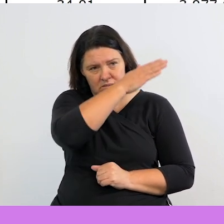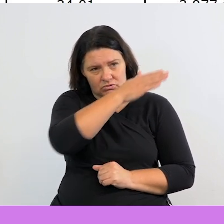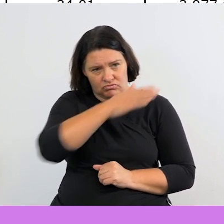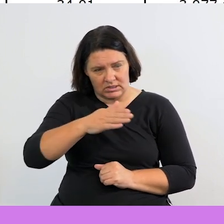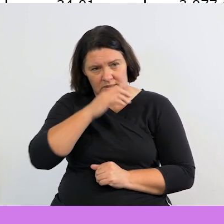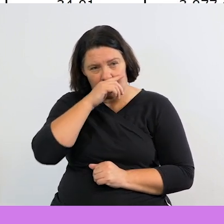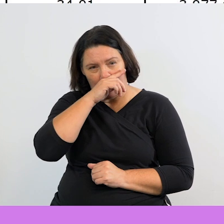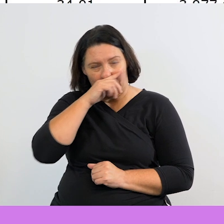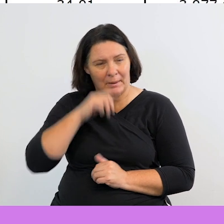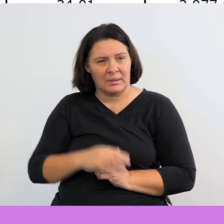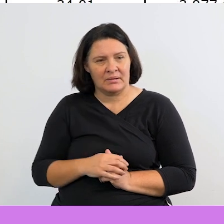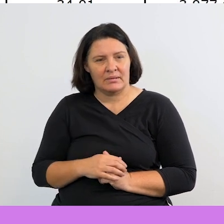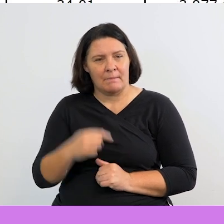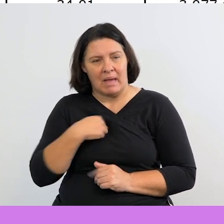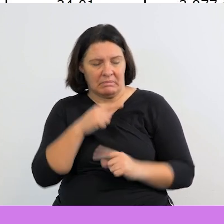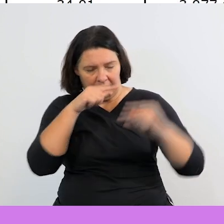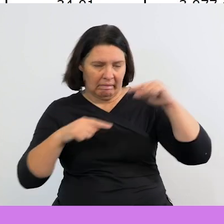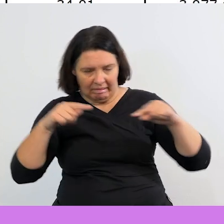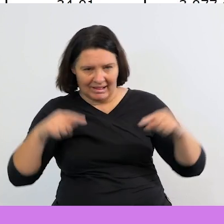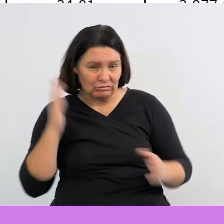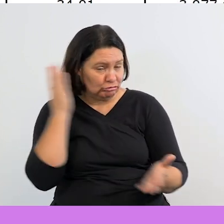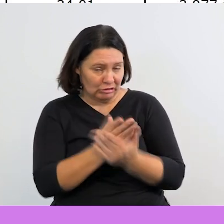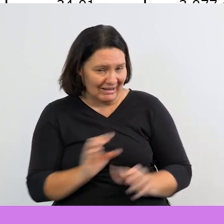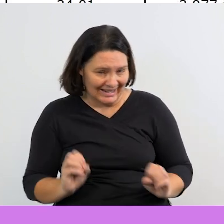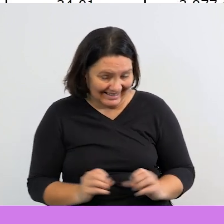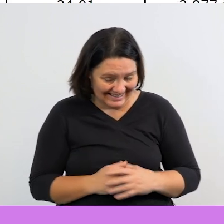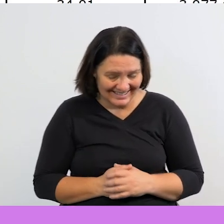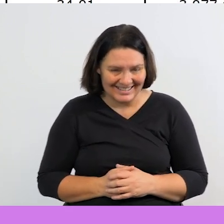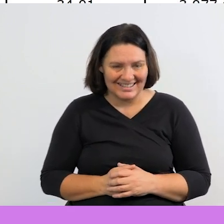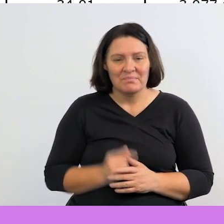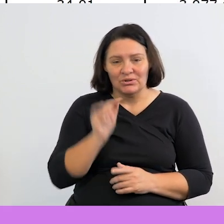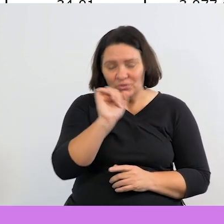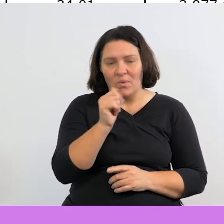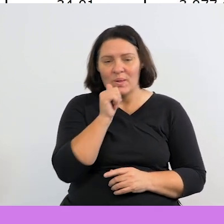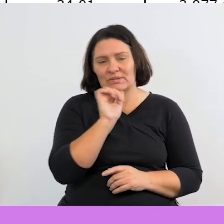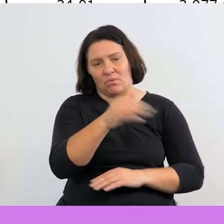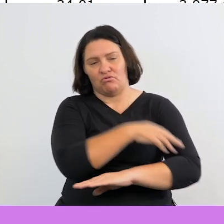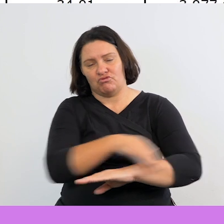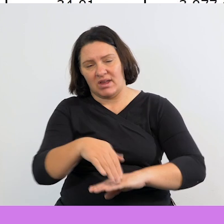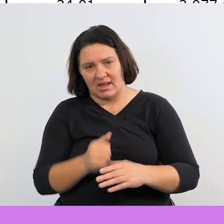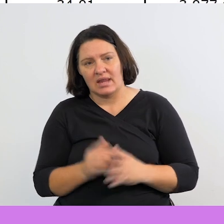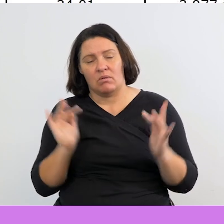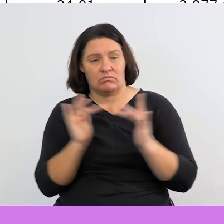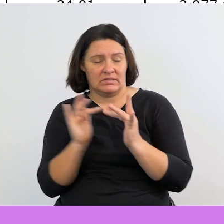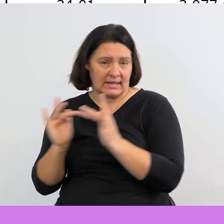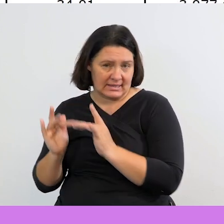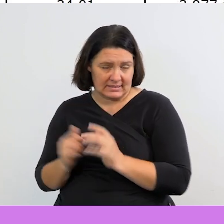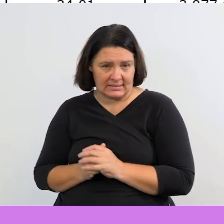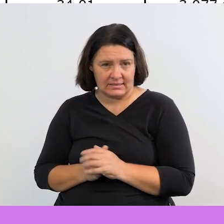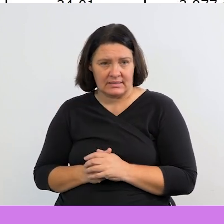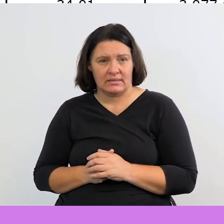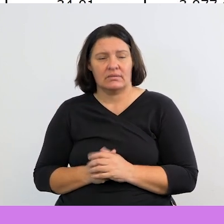okay, forming a straight line. Okay, mine at this point in time is not, so you will use your ruler and